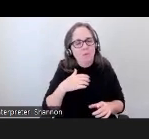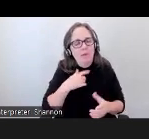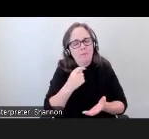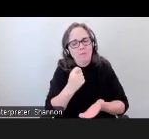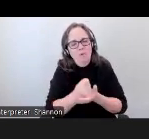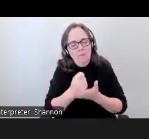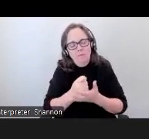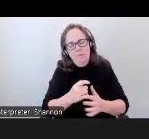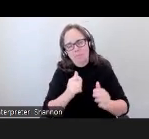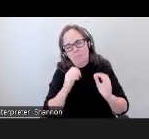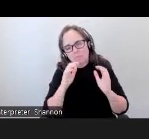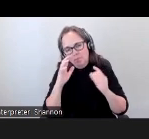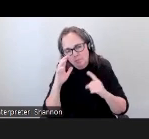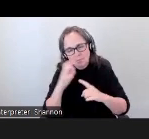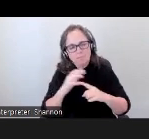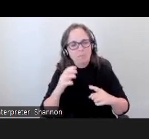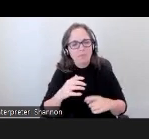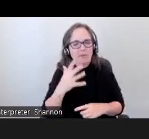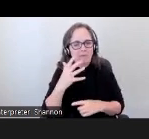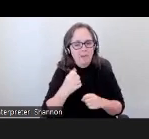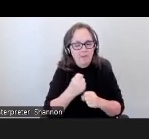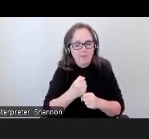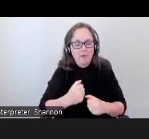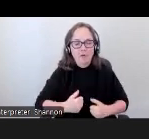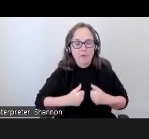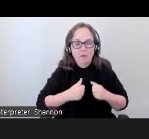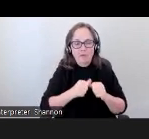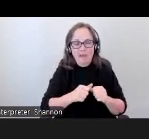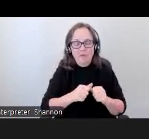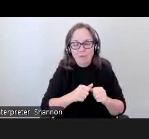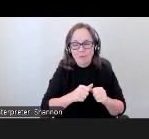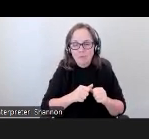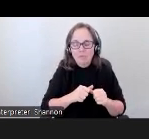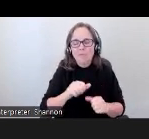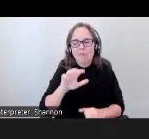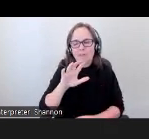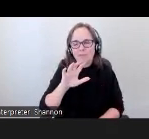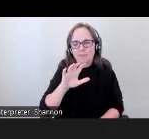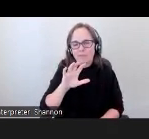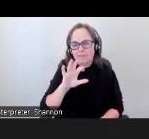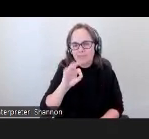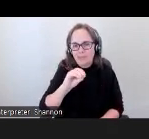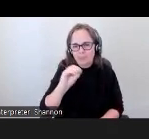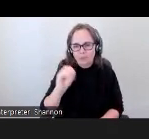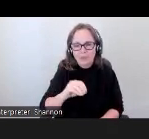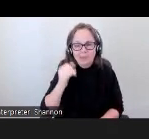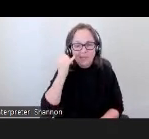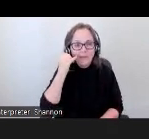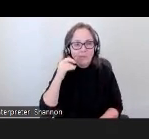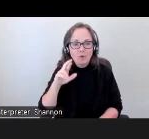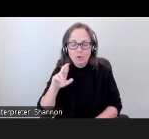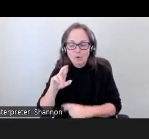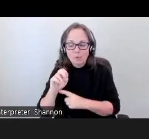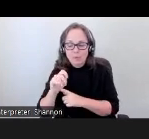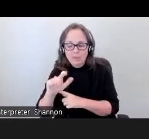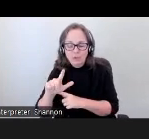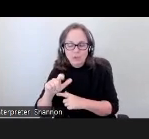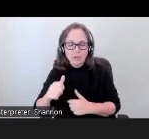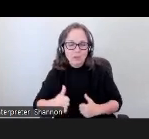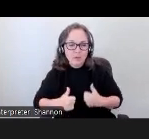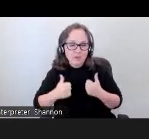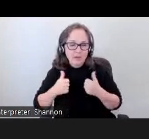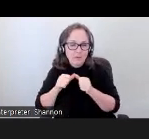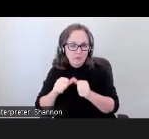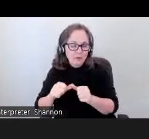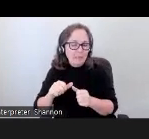treatment, and 5-year survival rate is upward of 90%. If you have regional disease, the survival slightly lower, but